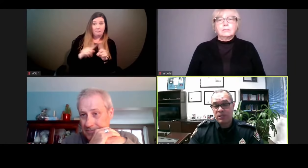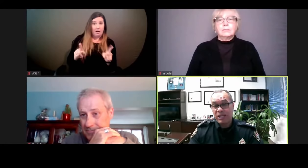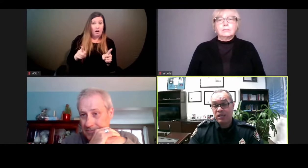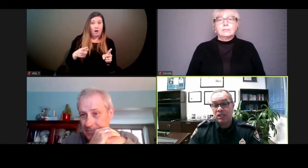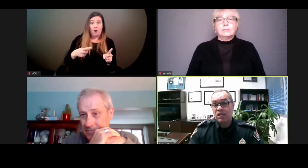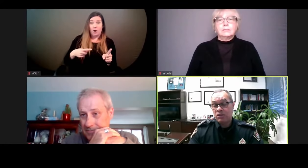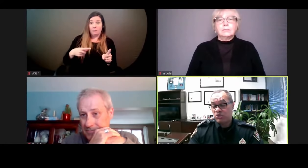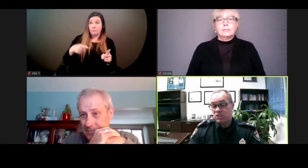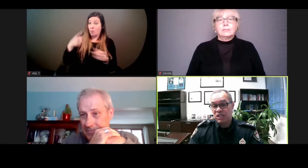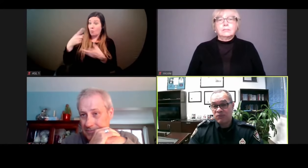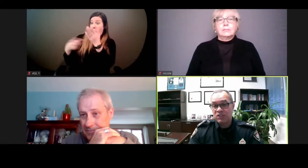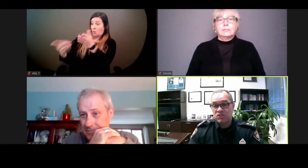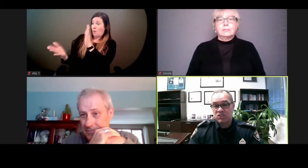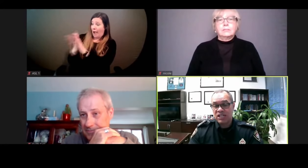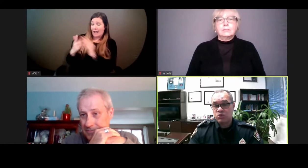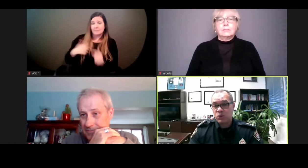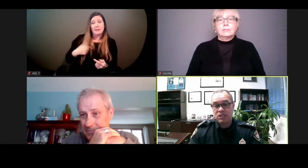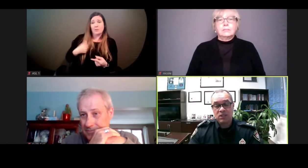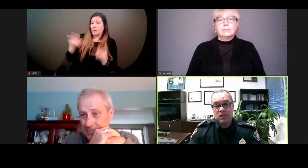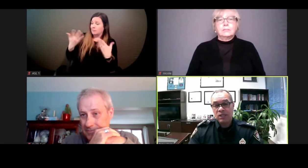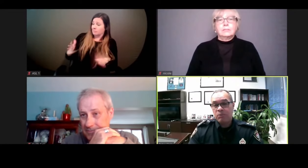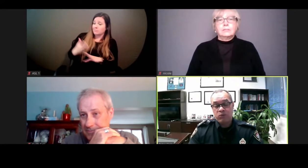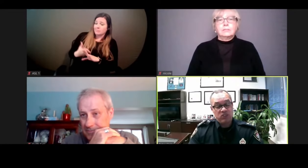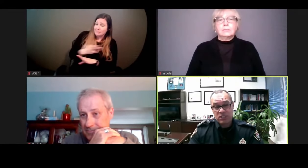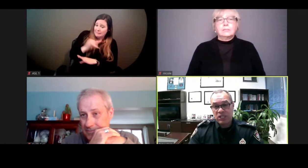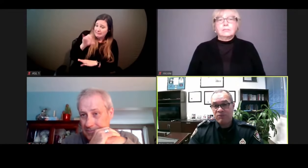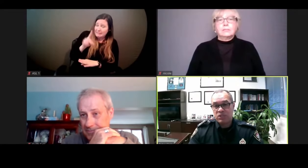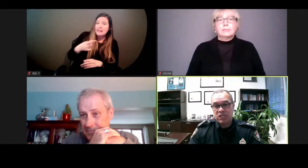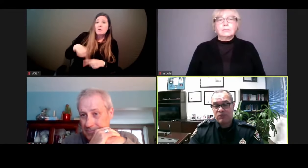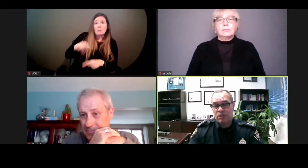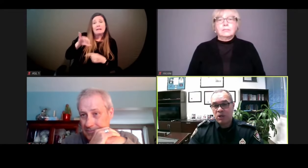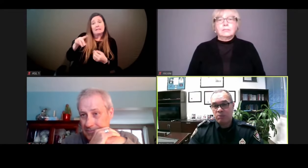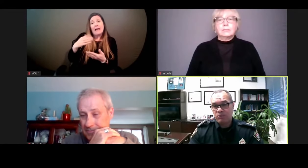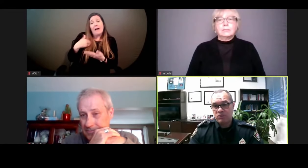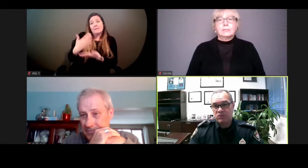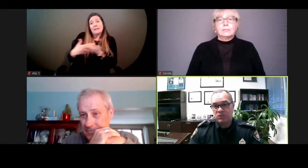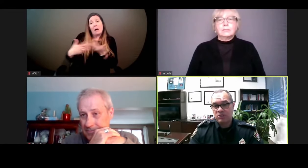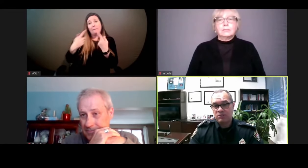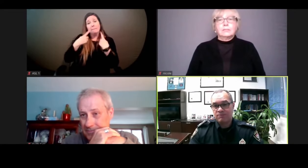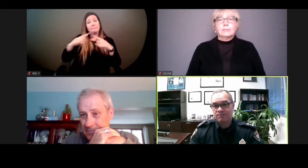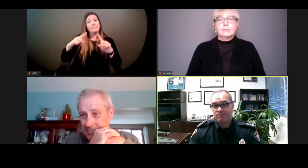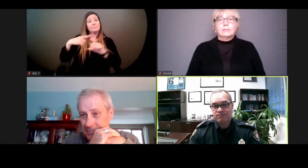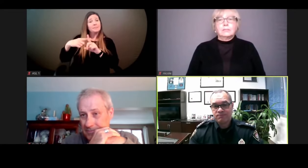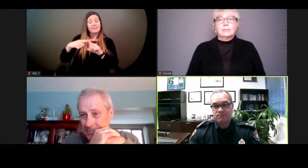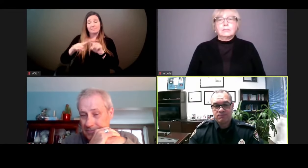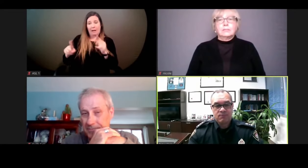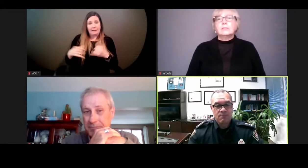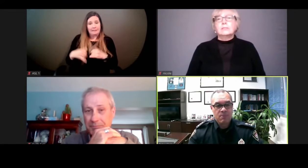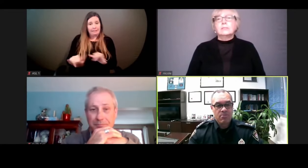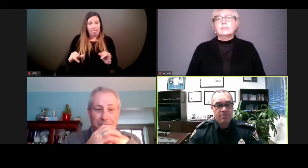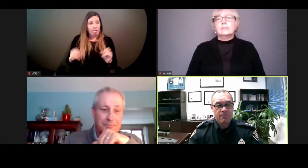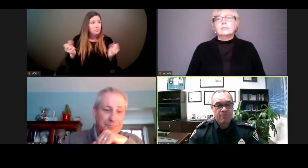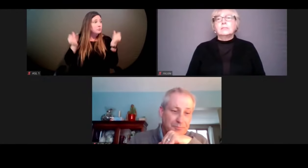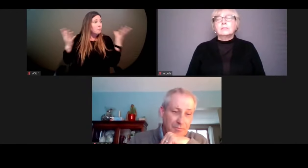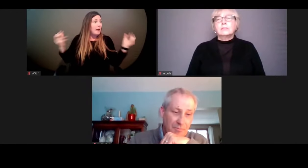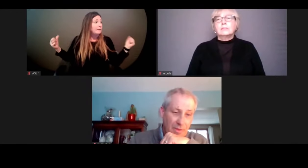of the planning. There was significant success with it, but we still have significant problems as a result.